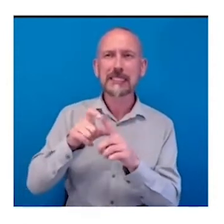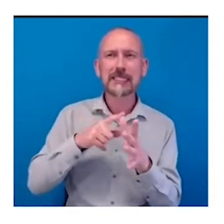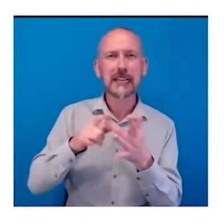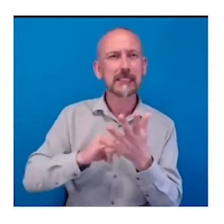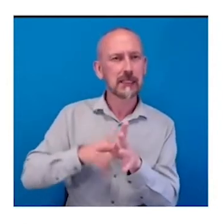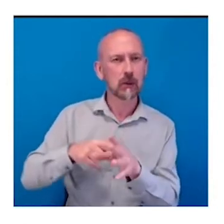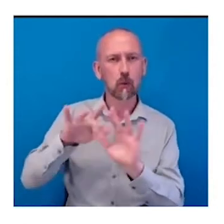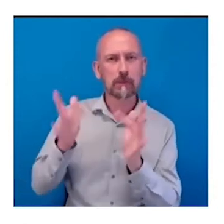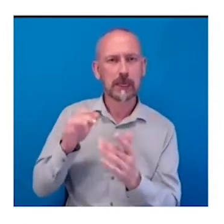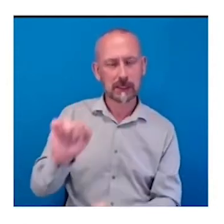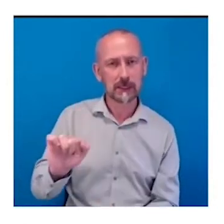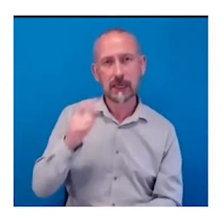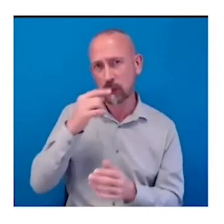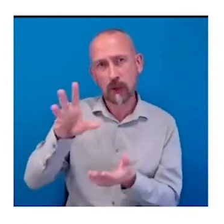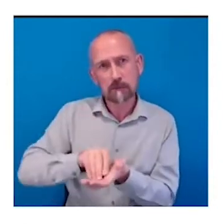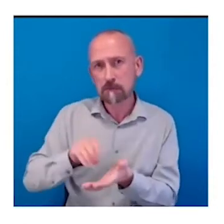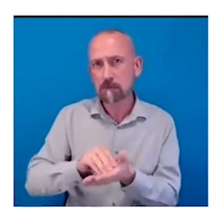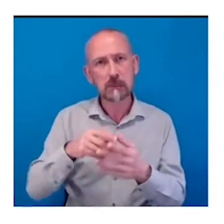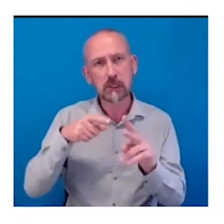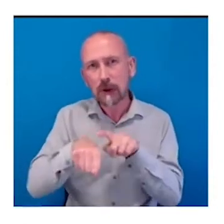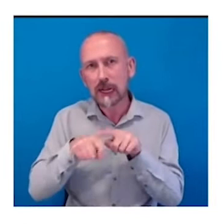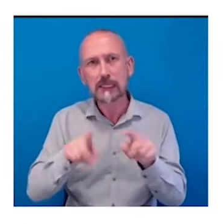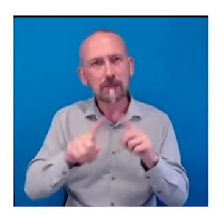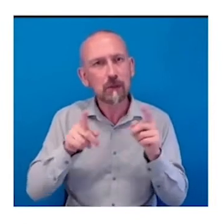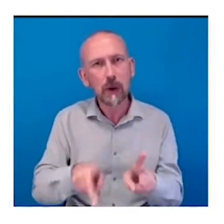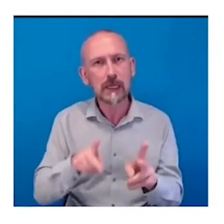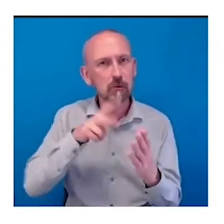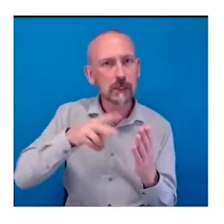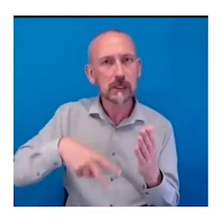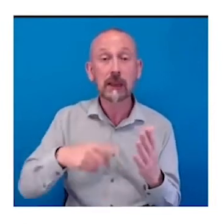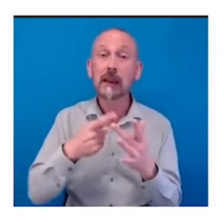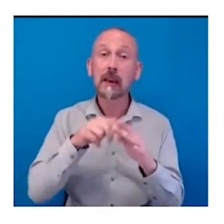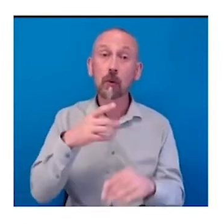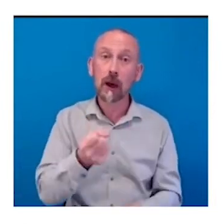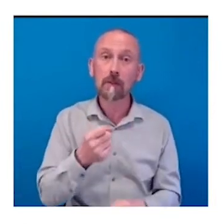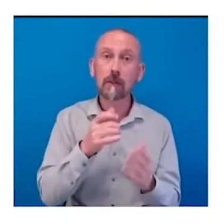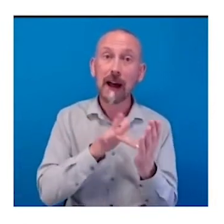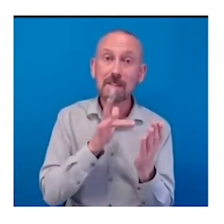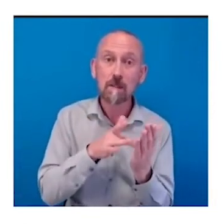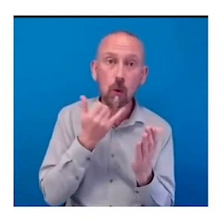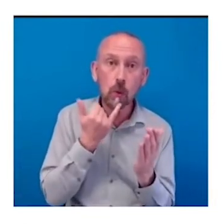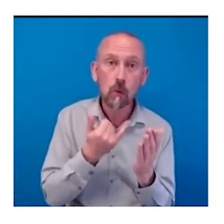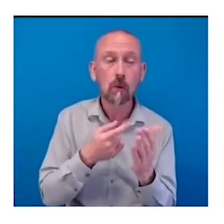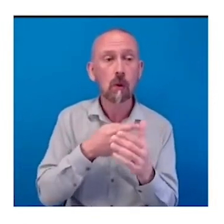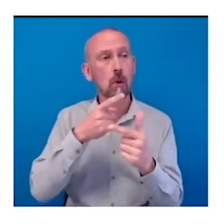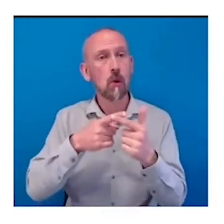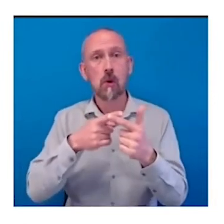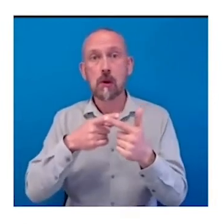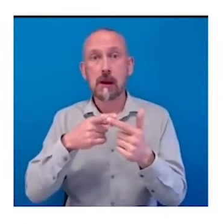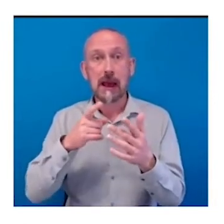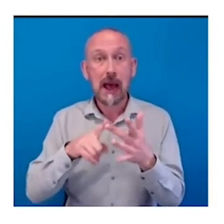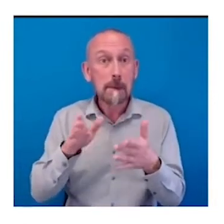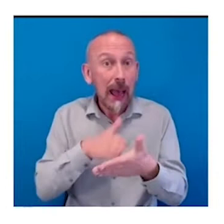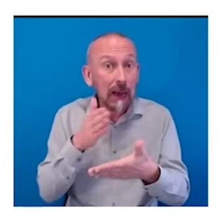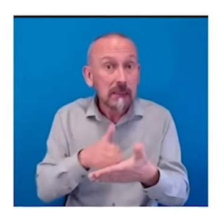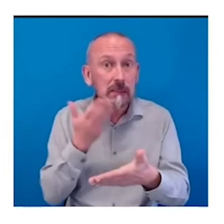out using different reading experiences. If you have an iPhone or iPad or Mac, you can use Apple Books. So if